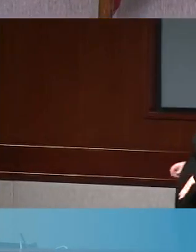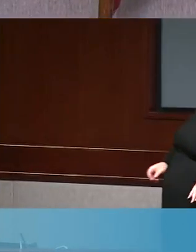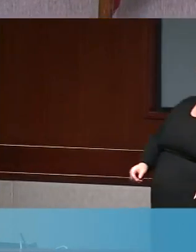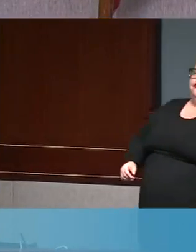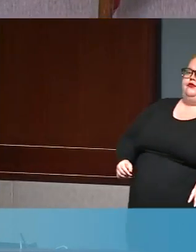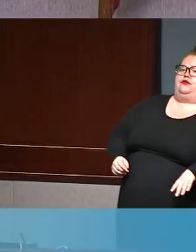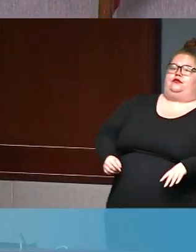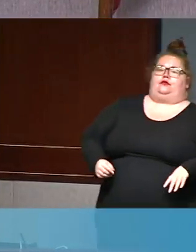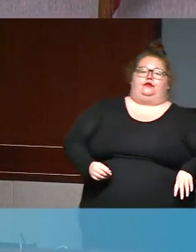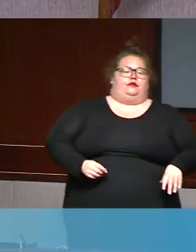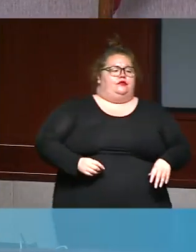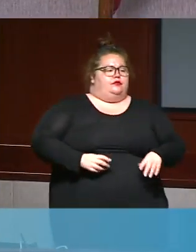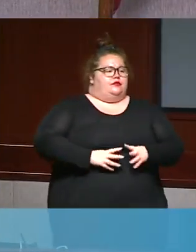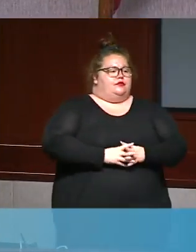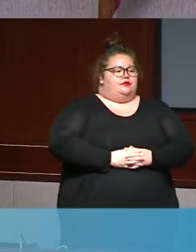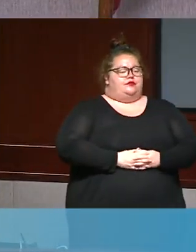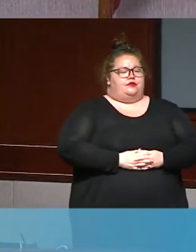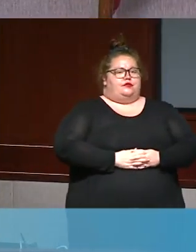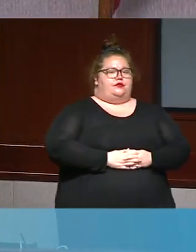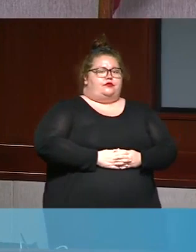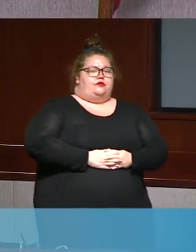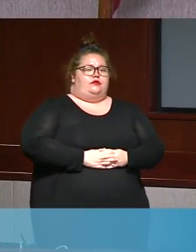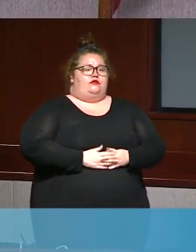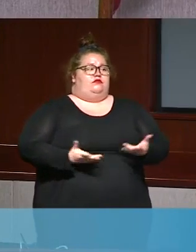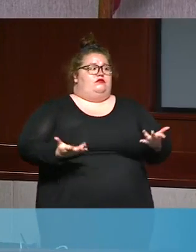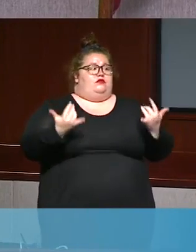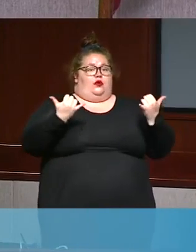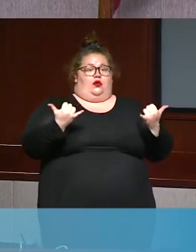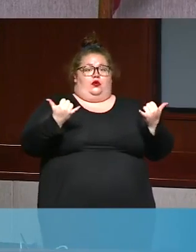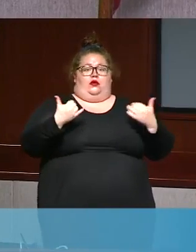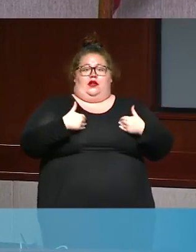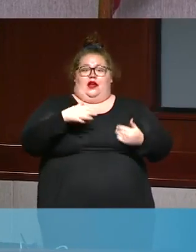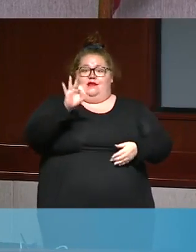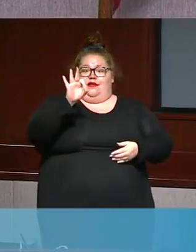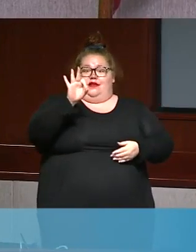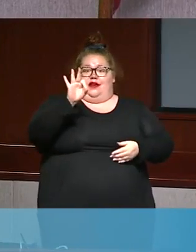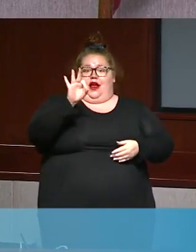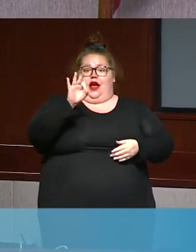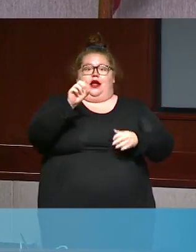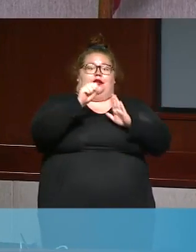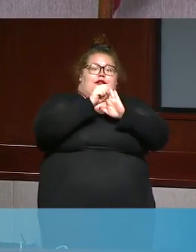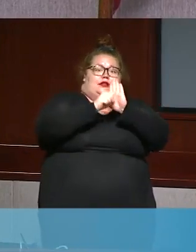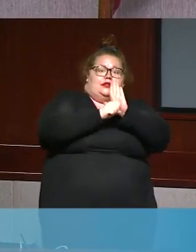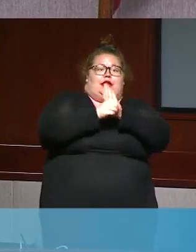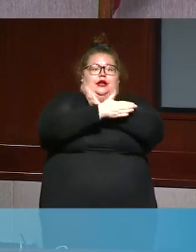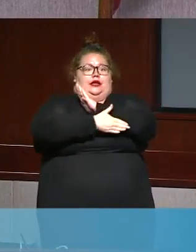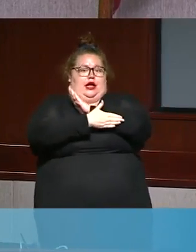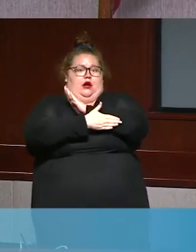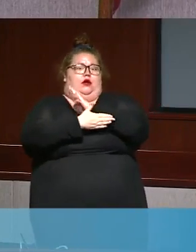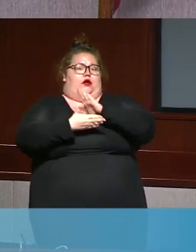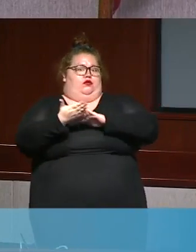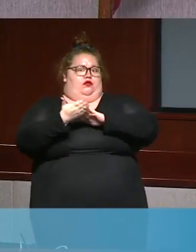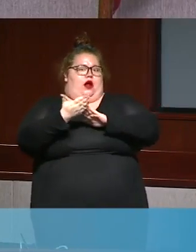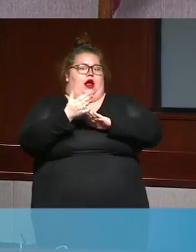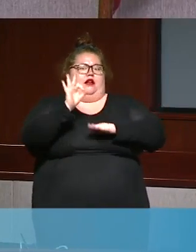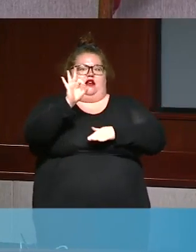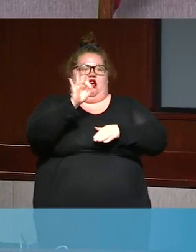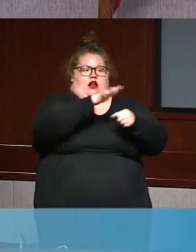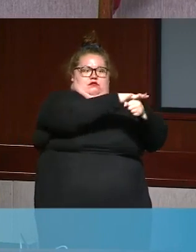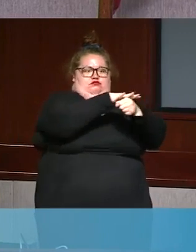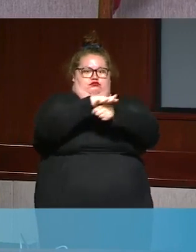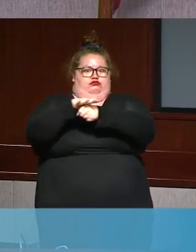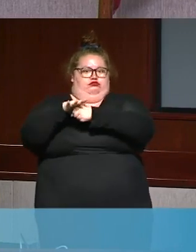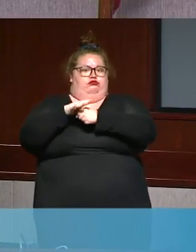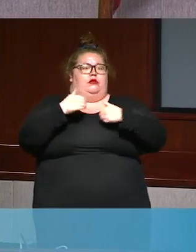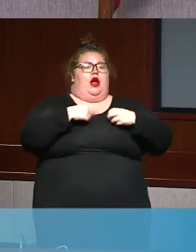So we currently have 9 state or county funded sites that are still operational. The state sites are the Kern County